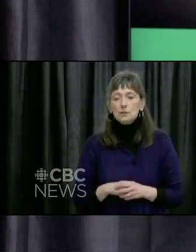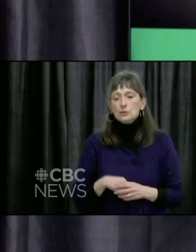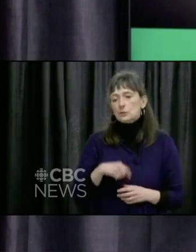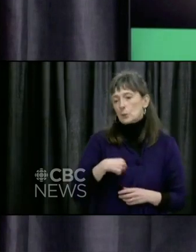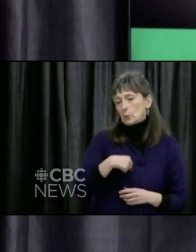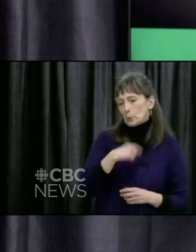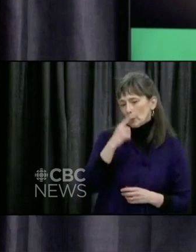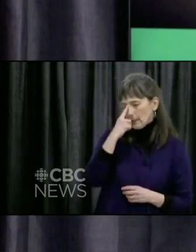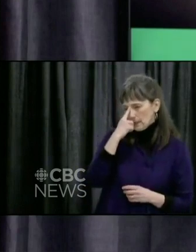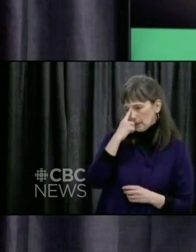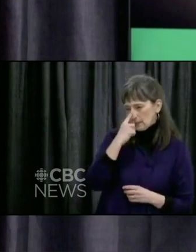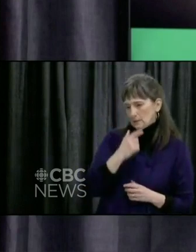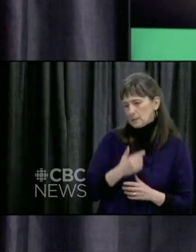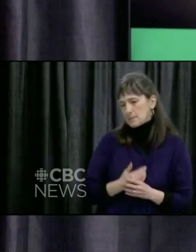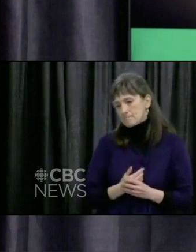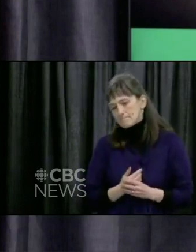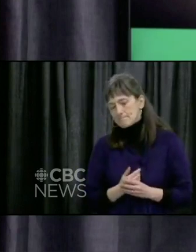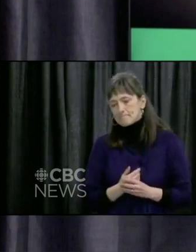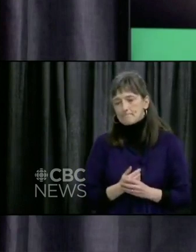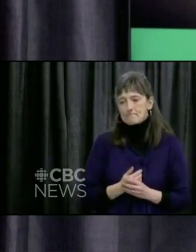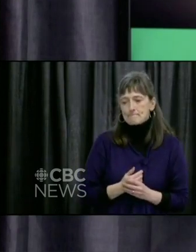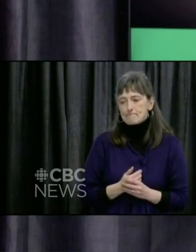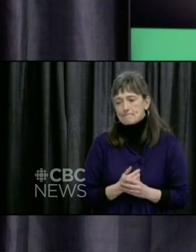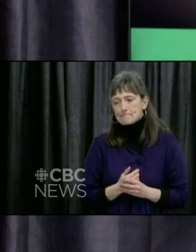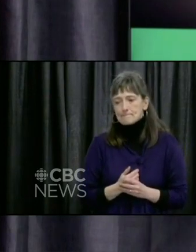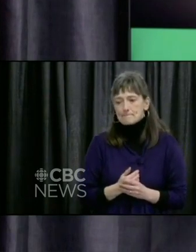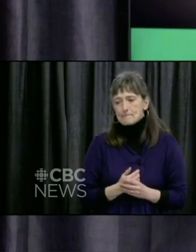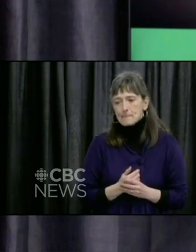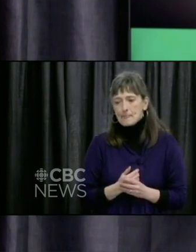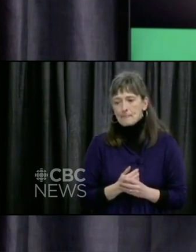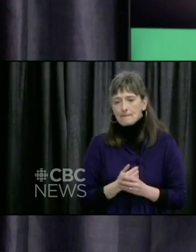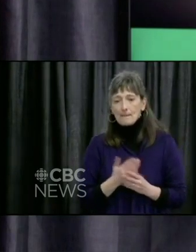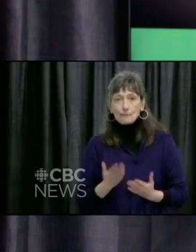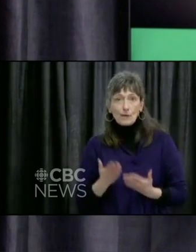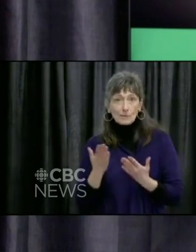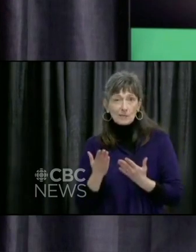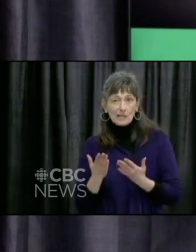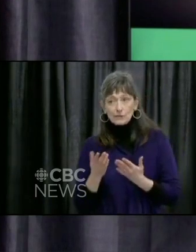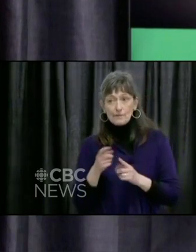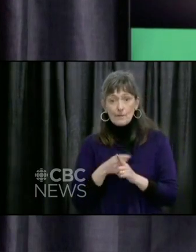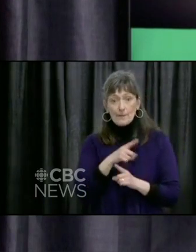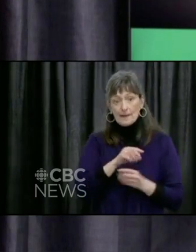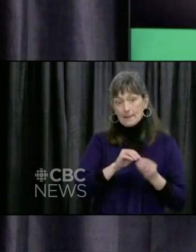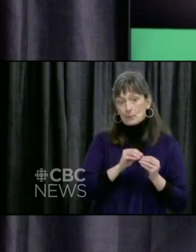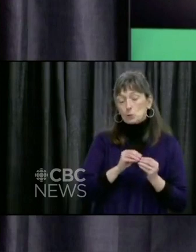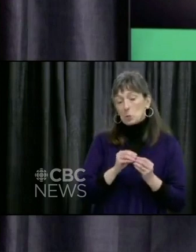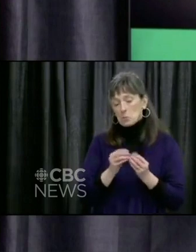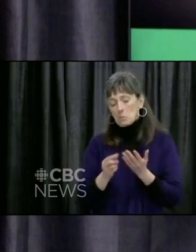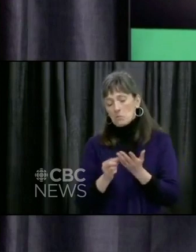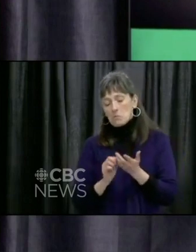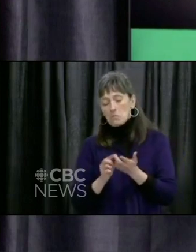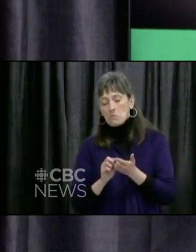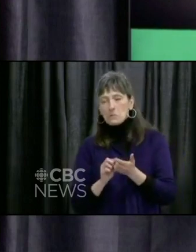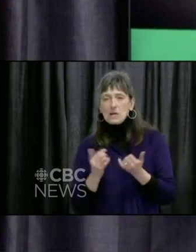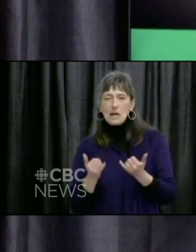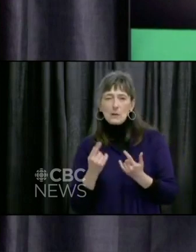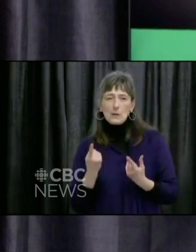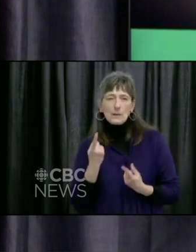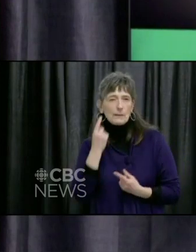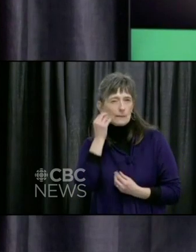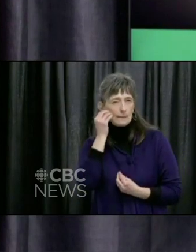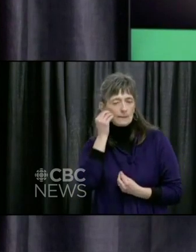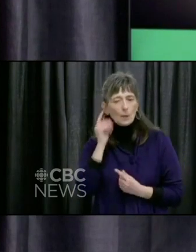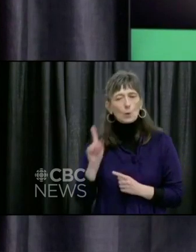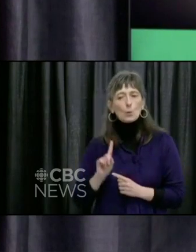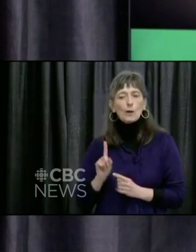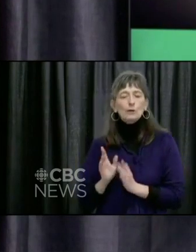for in terms of that particular recommendation. So then you have to think about, so where is the risk? So the